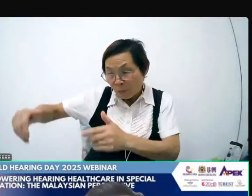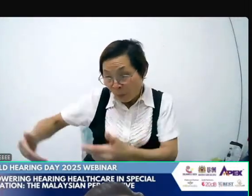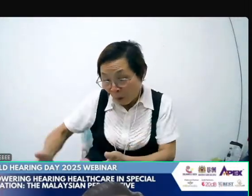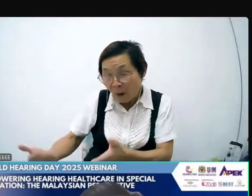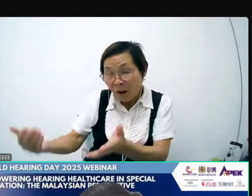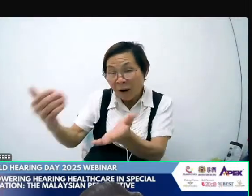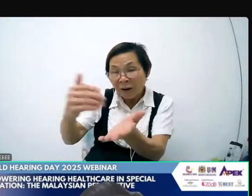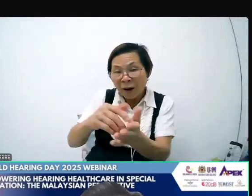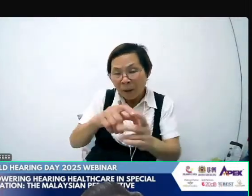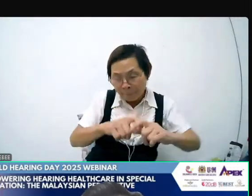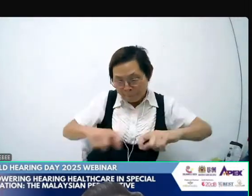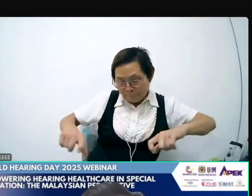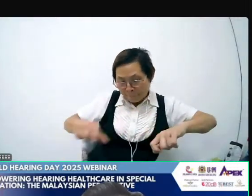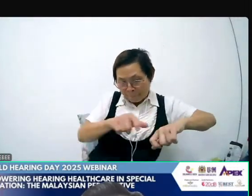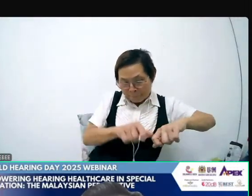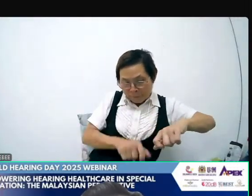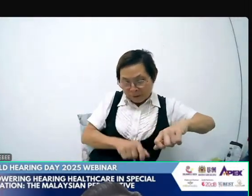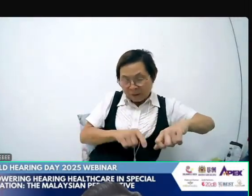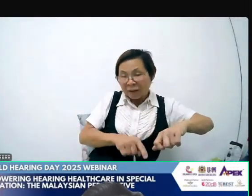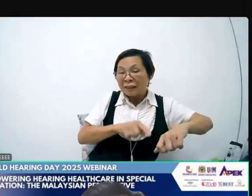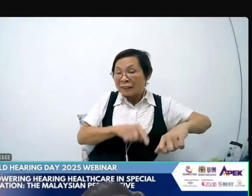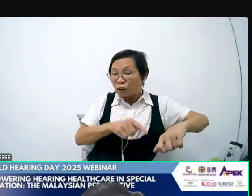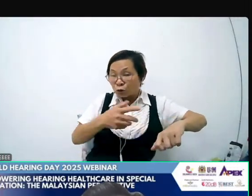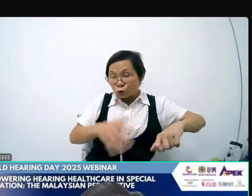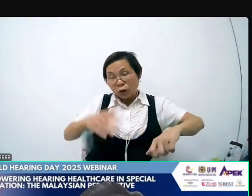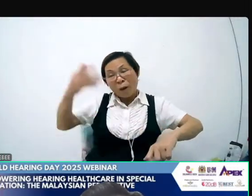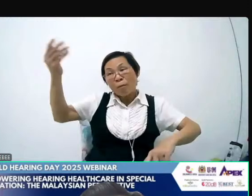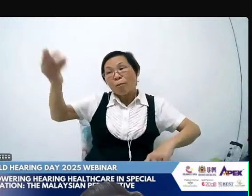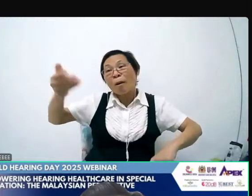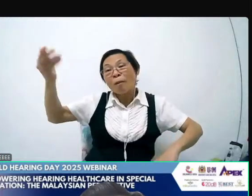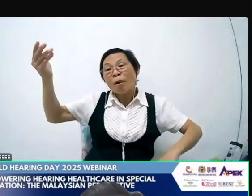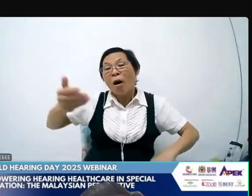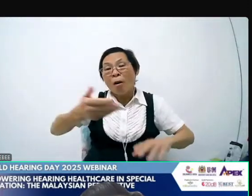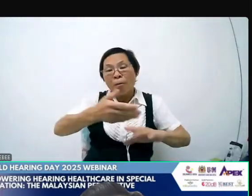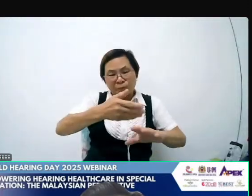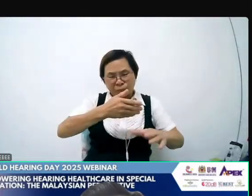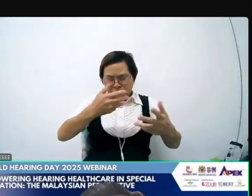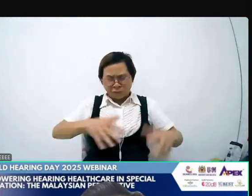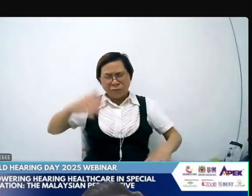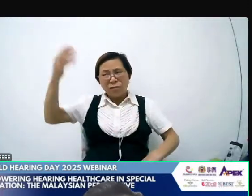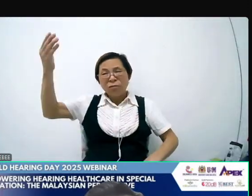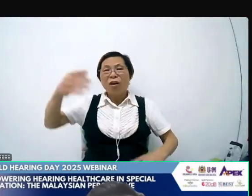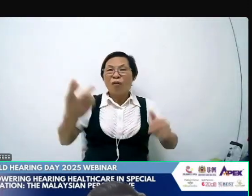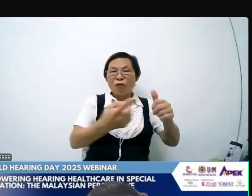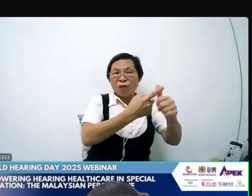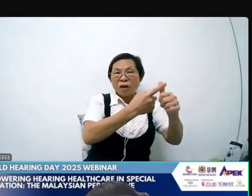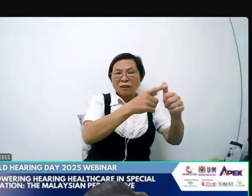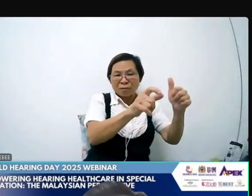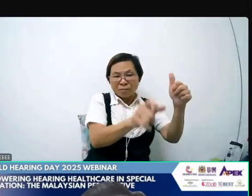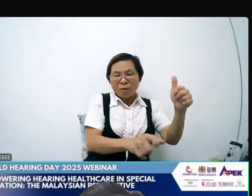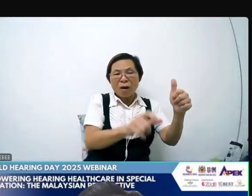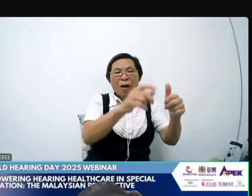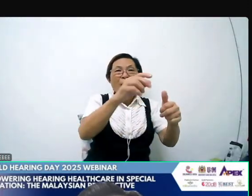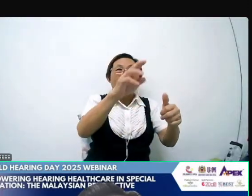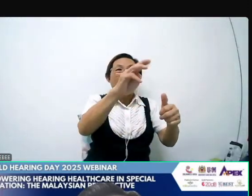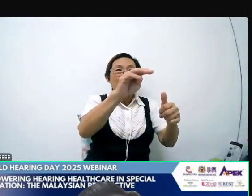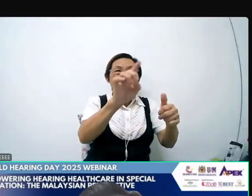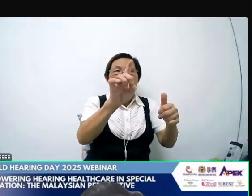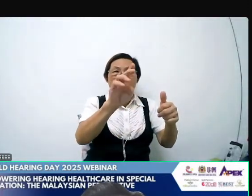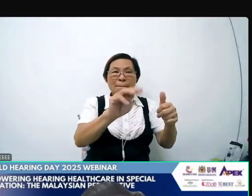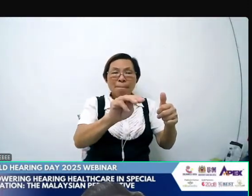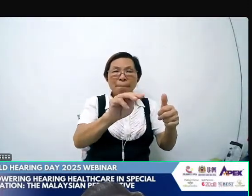our panel. Actually, they have present before this. Our first panel is Madam Cheu Lih,